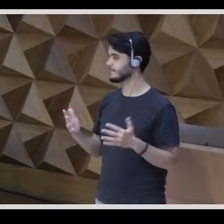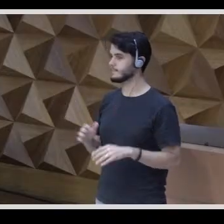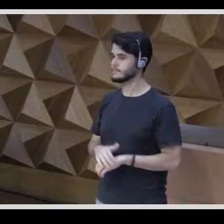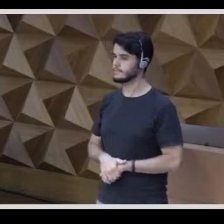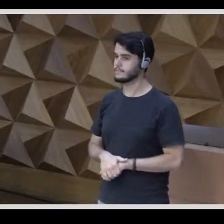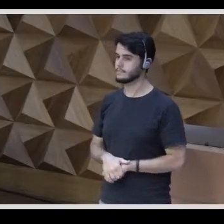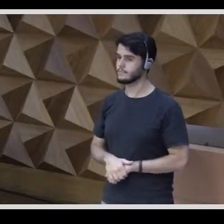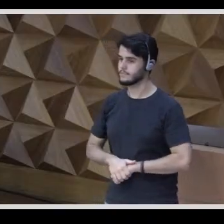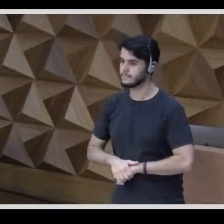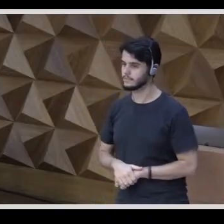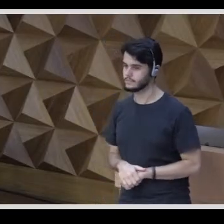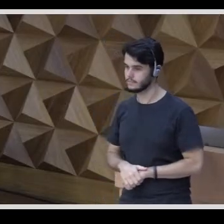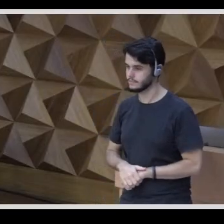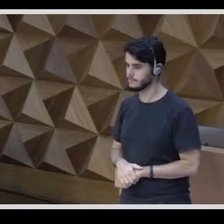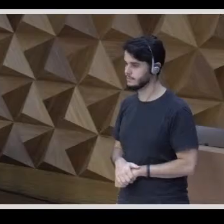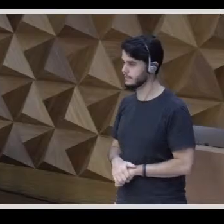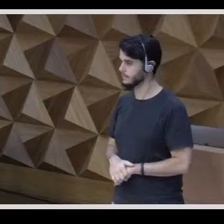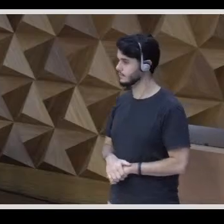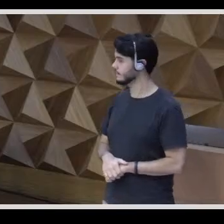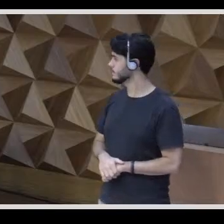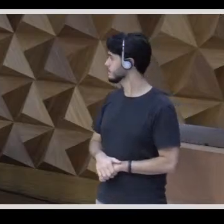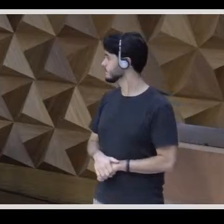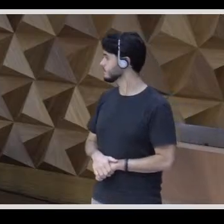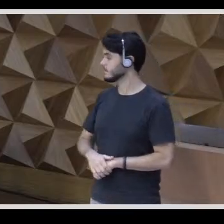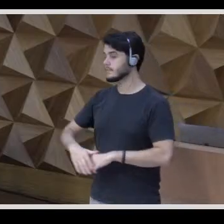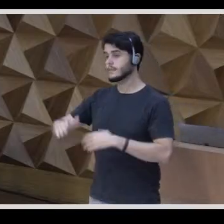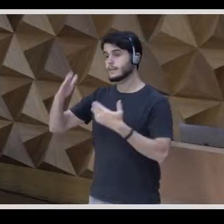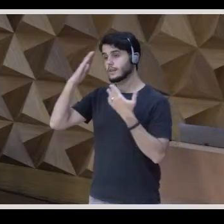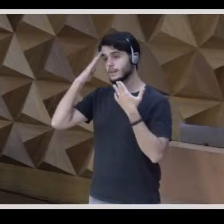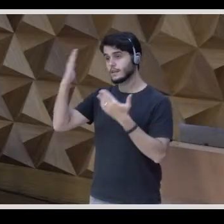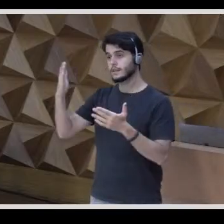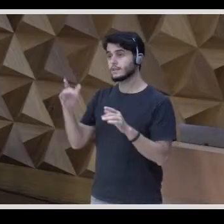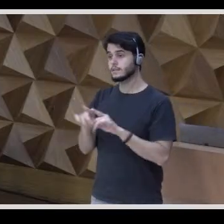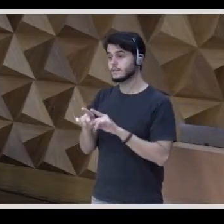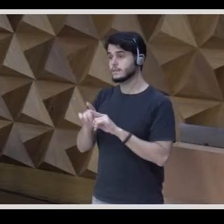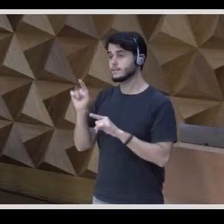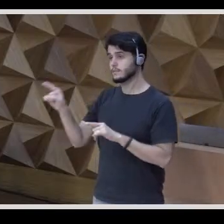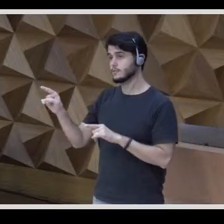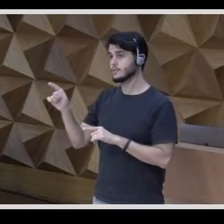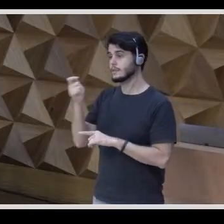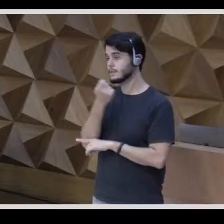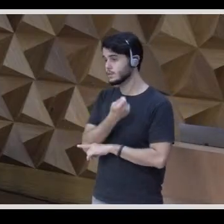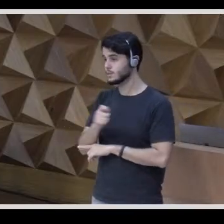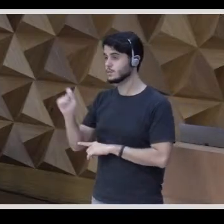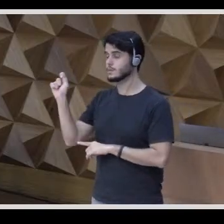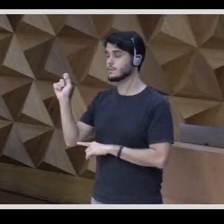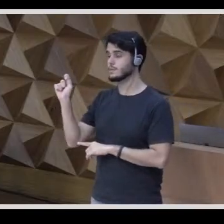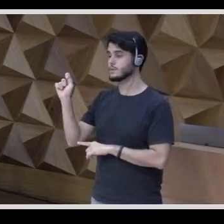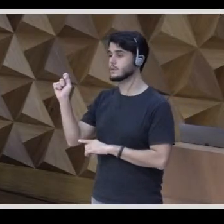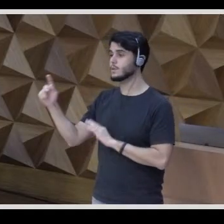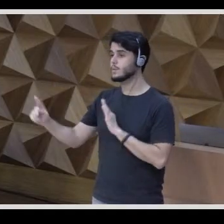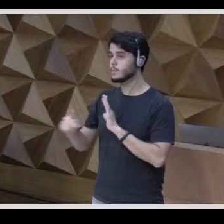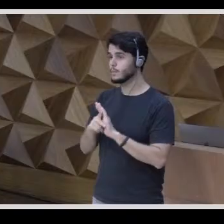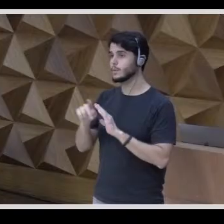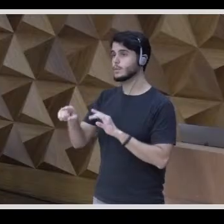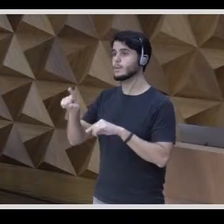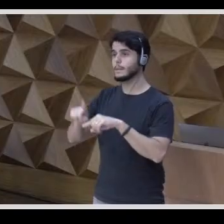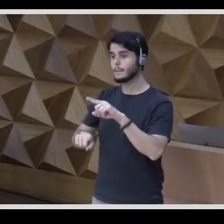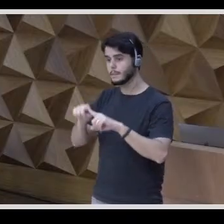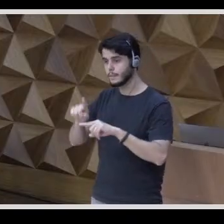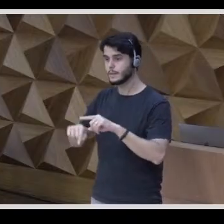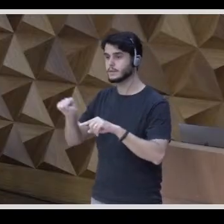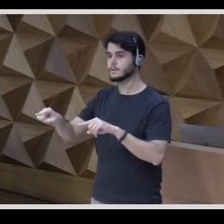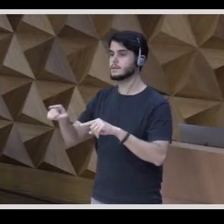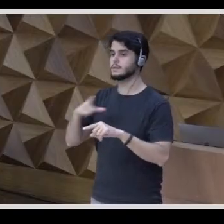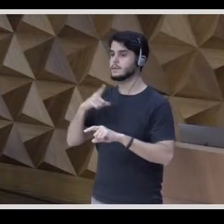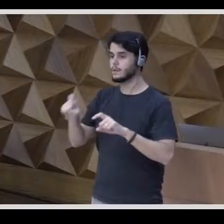Thank you. We also thank ACM and SIGCAI that sponsored partially Judy's travel here and to